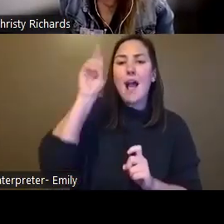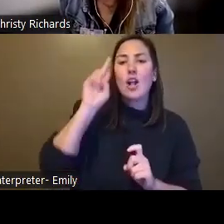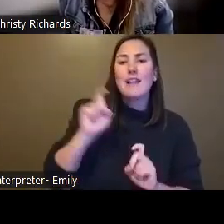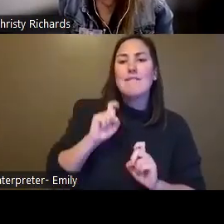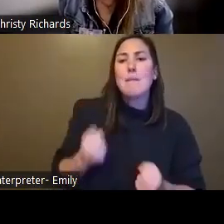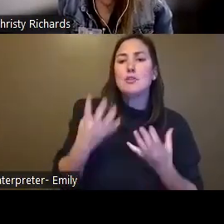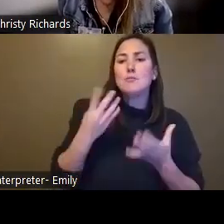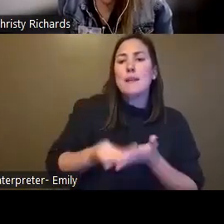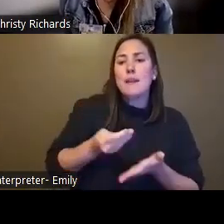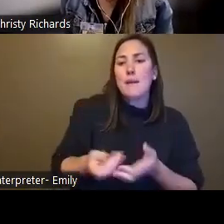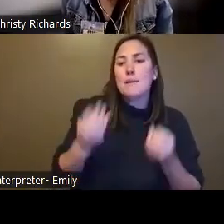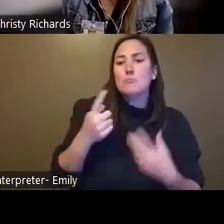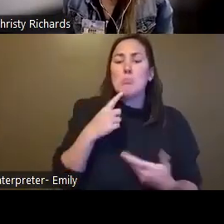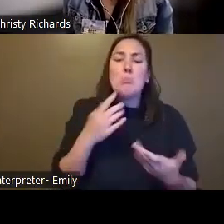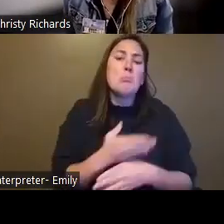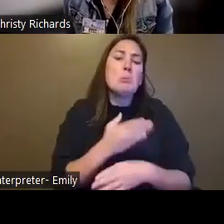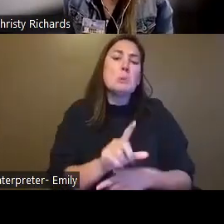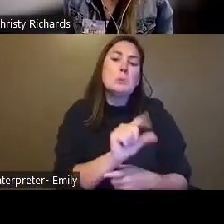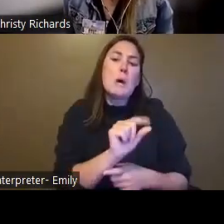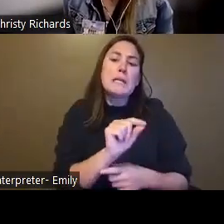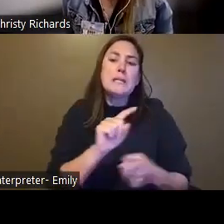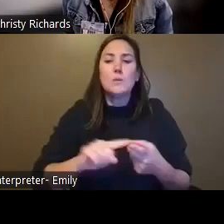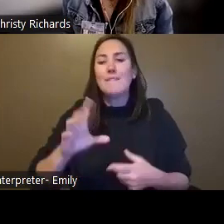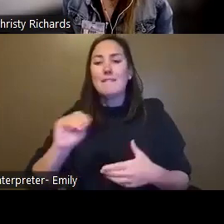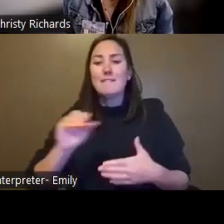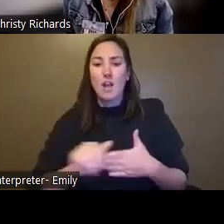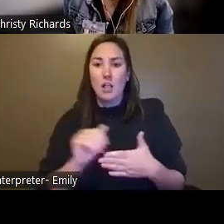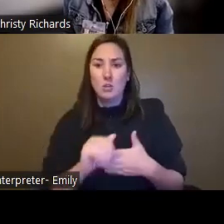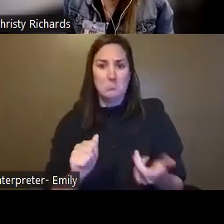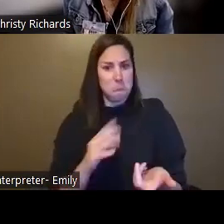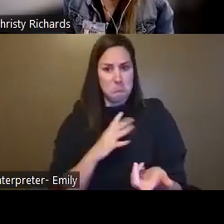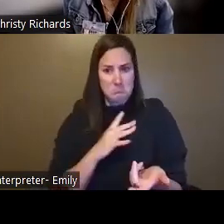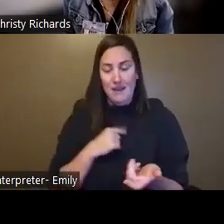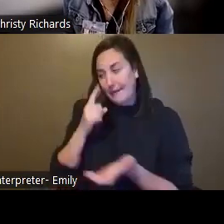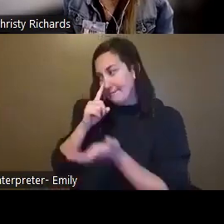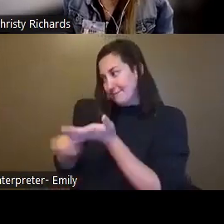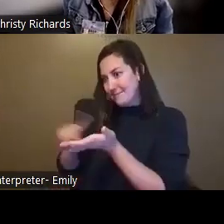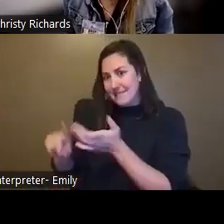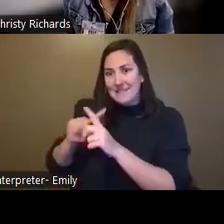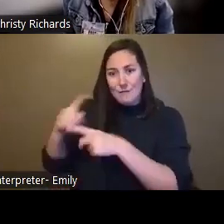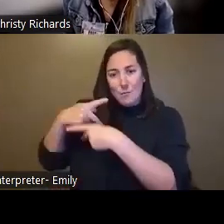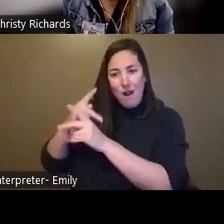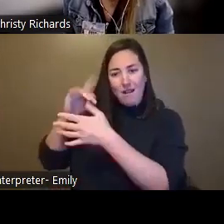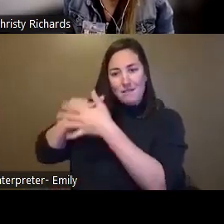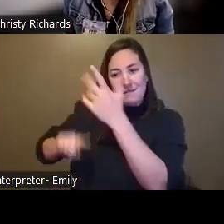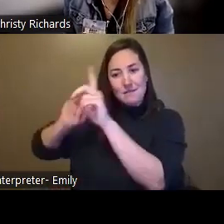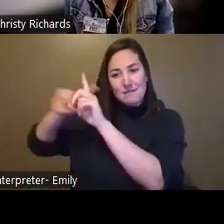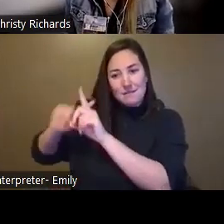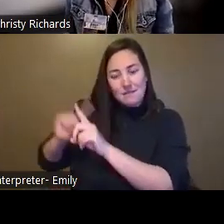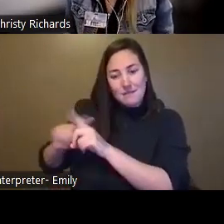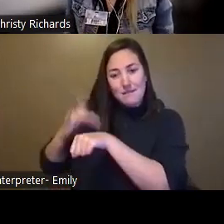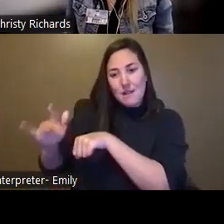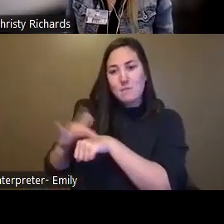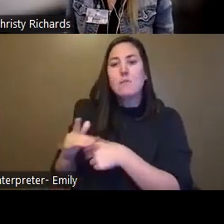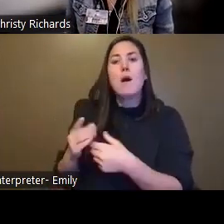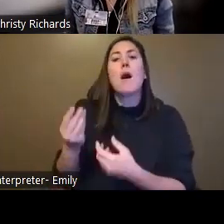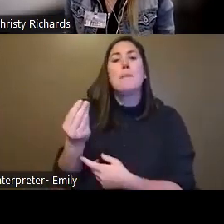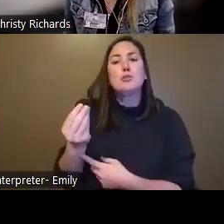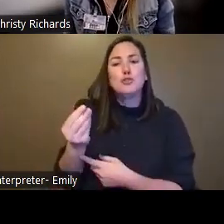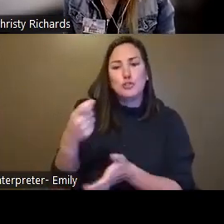$50. So I took that information and I went and looked at the different devices so I could kind of figure out how much these things are costing